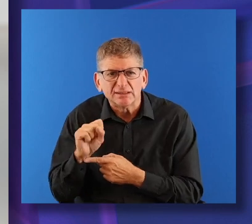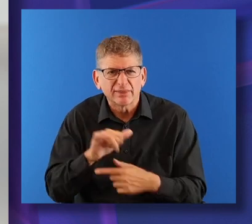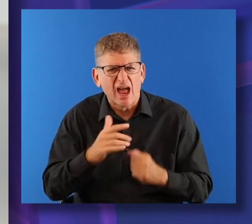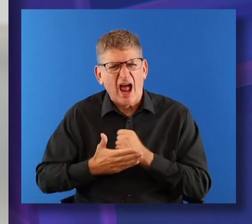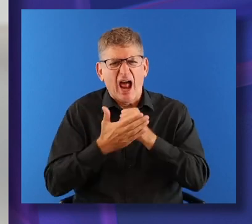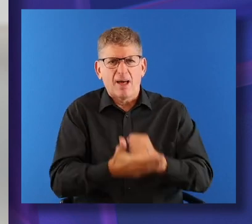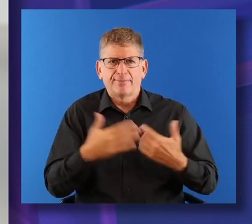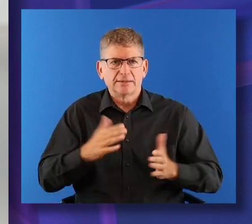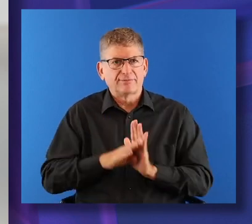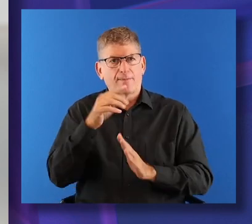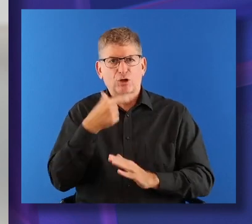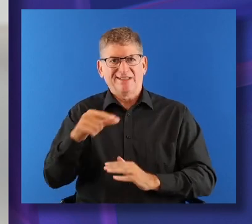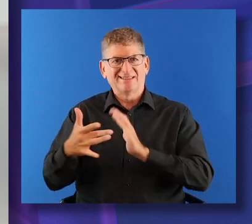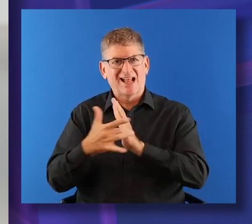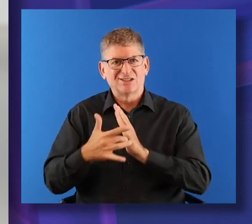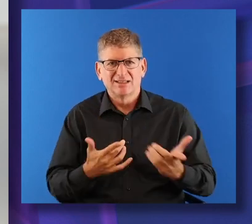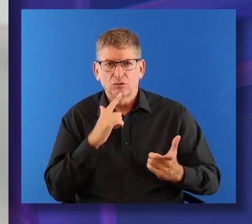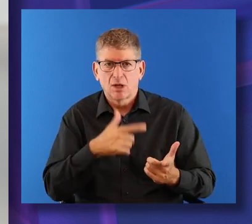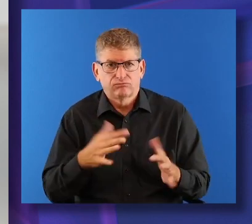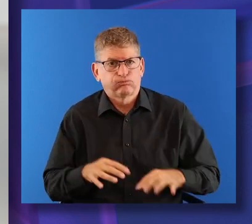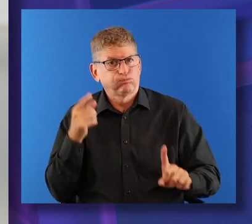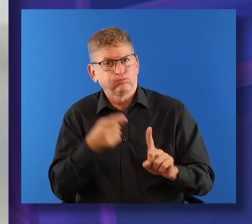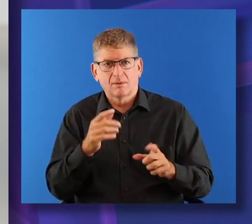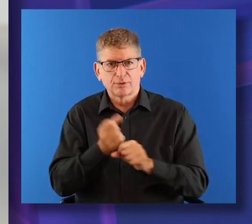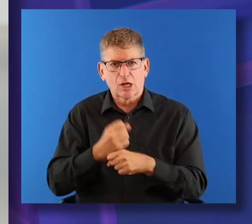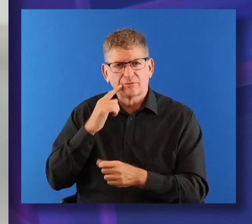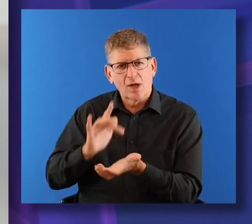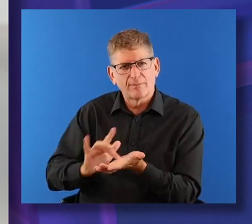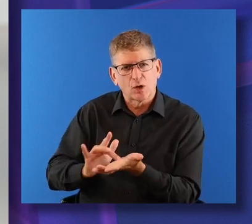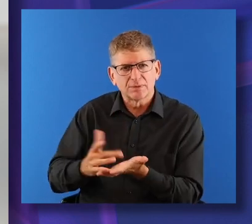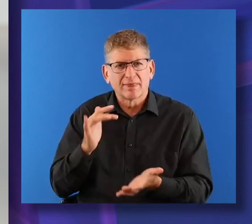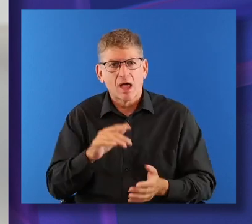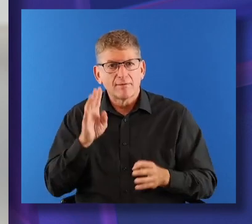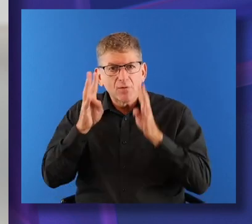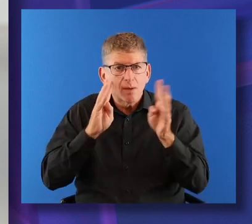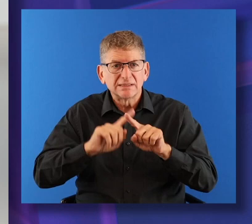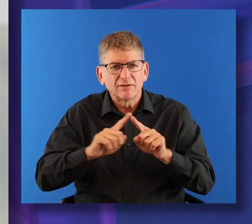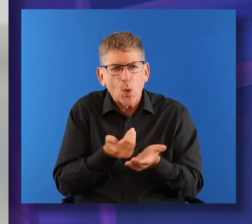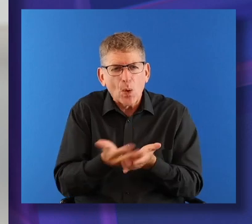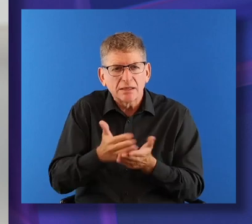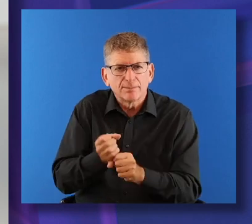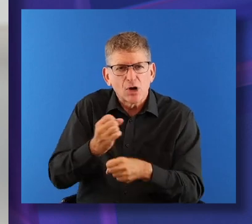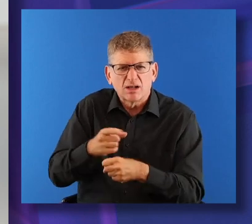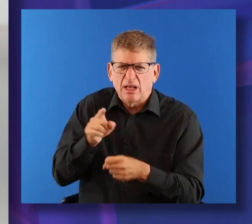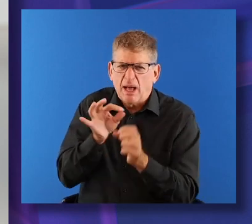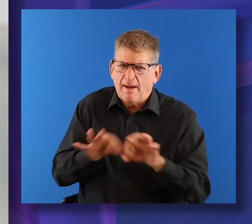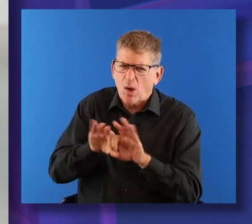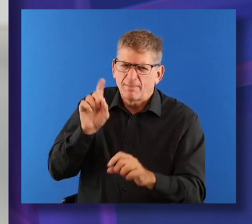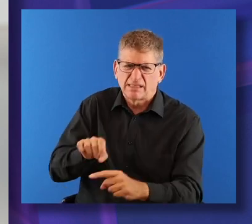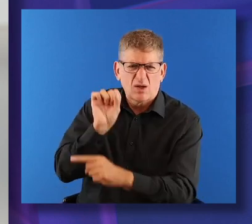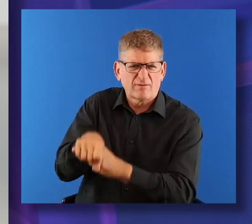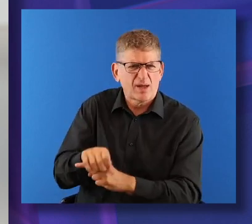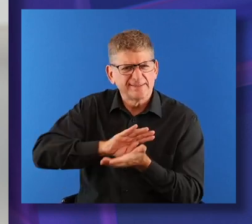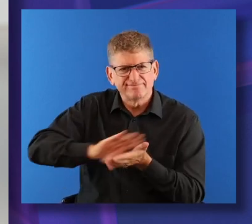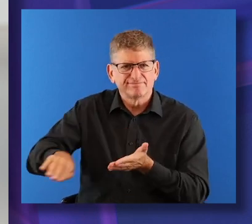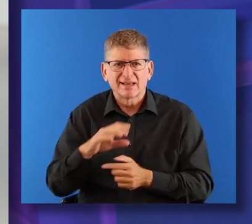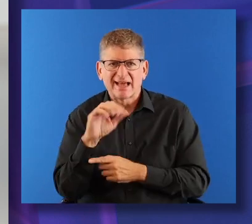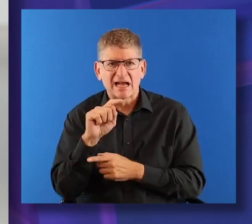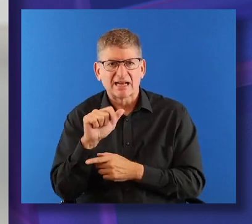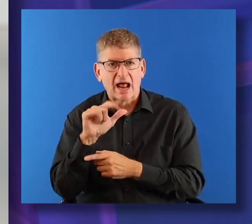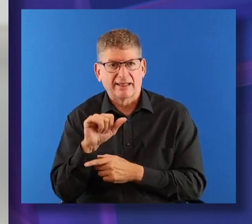an undeniable role in our pursuit to shift our supply chain away from fossil hydrocarbon energy sources towards renewable energy